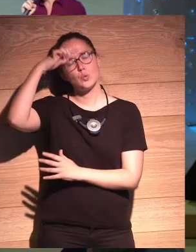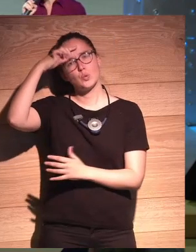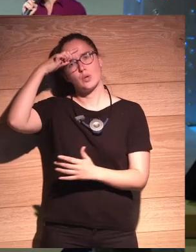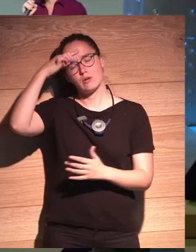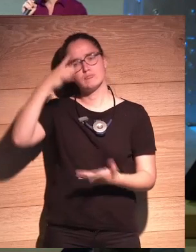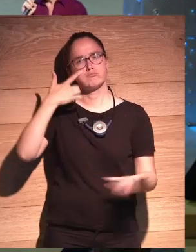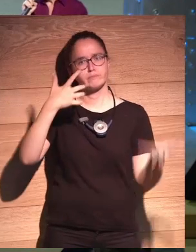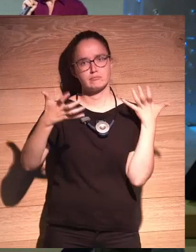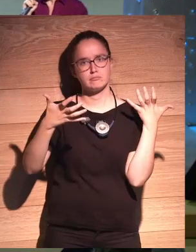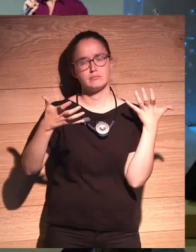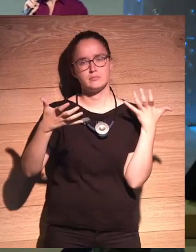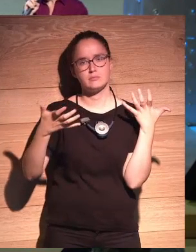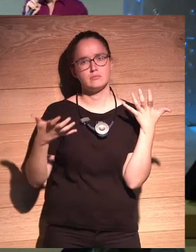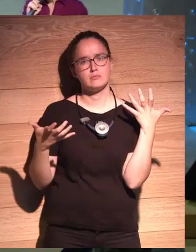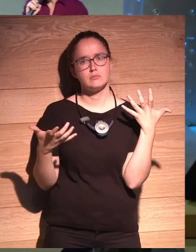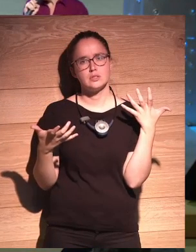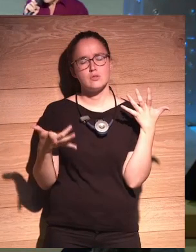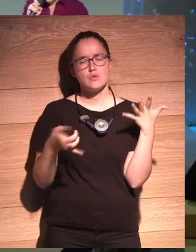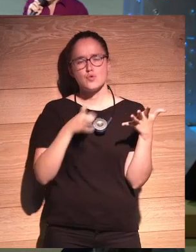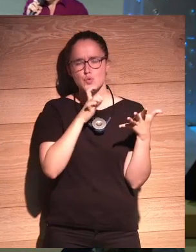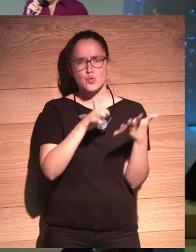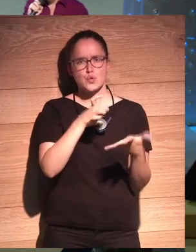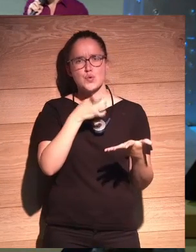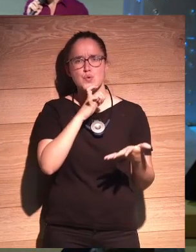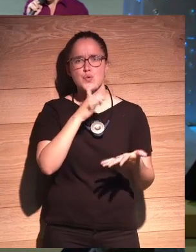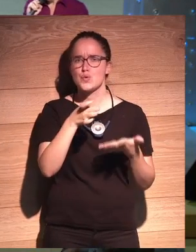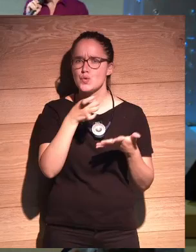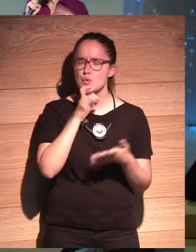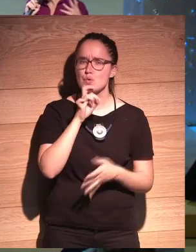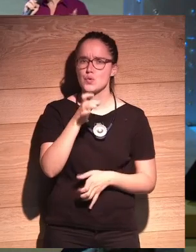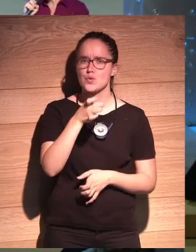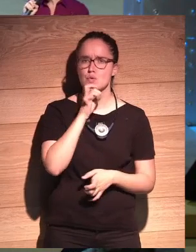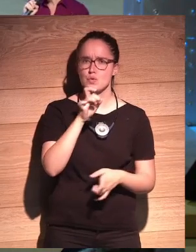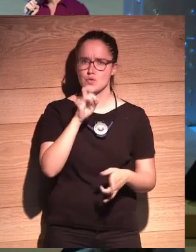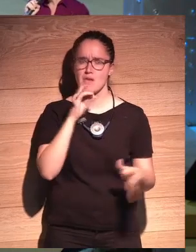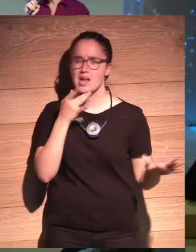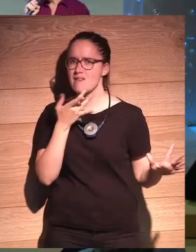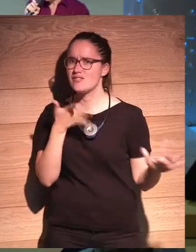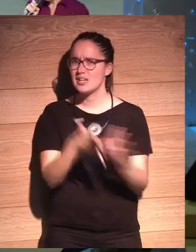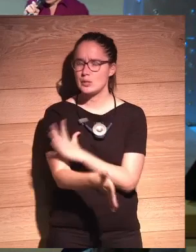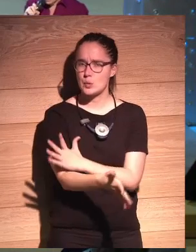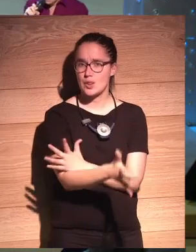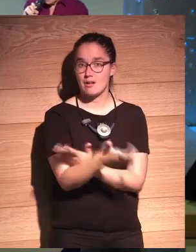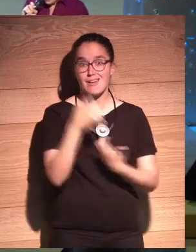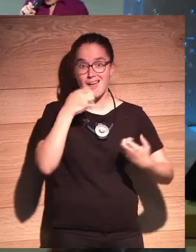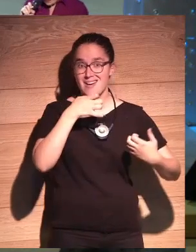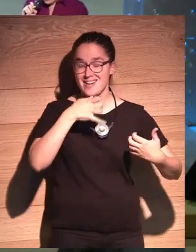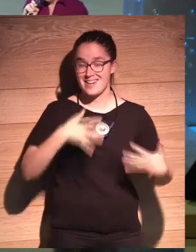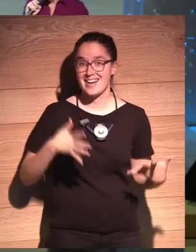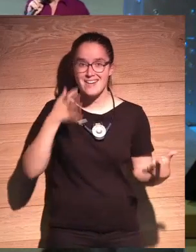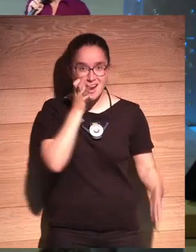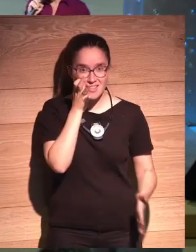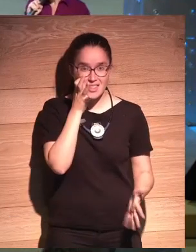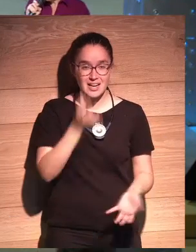to give you a definition of culture that shows the level of complexity and the